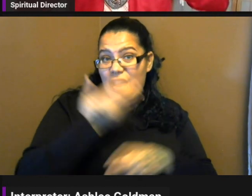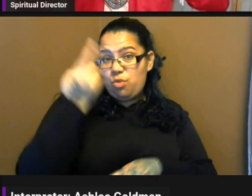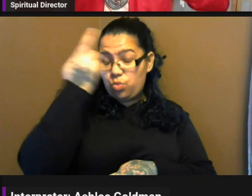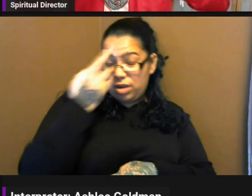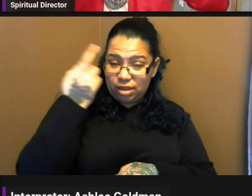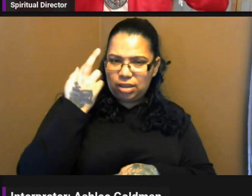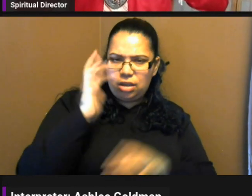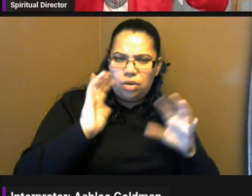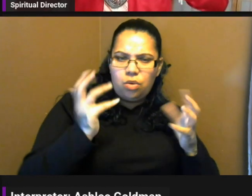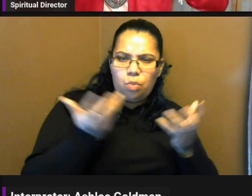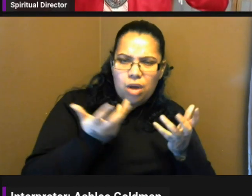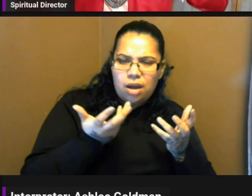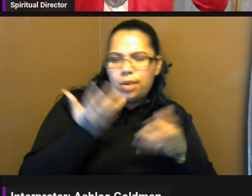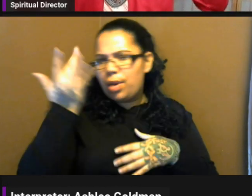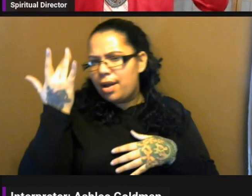what and why,